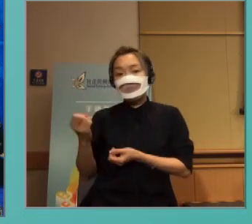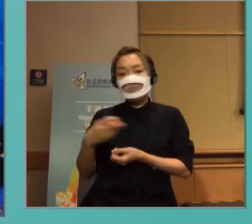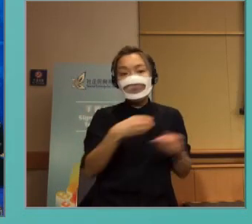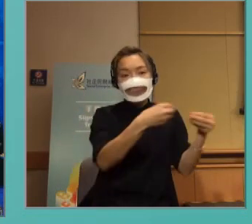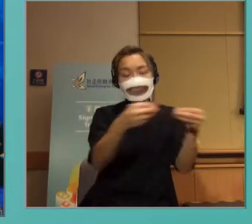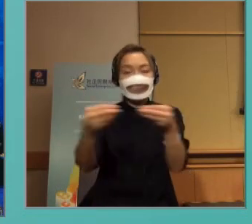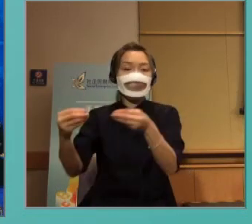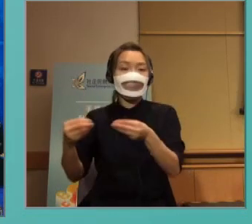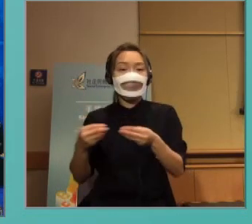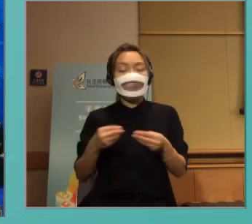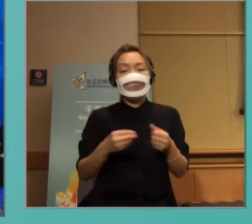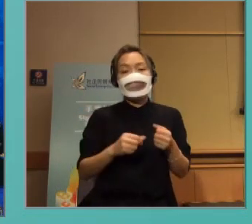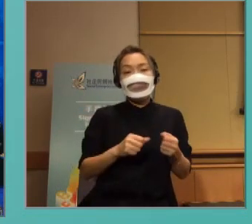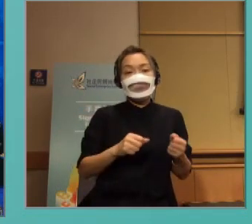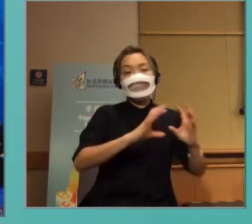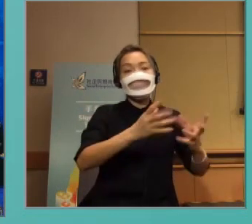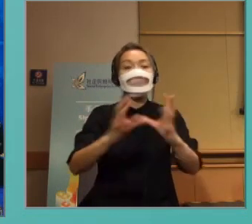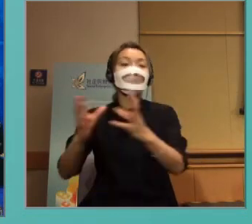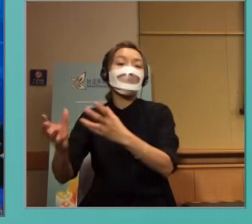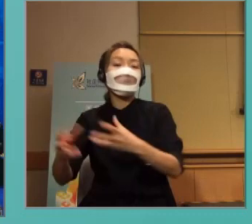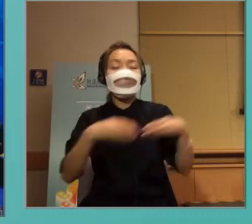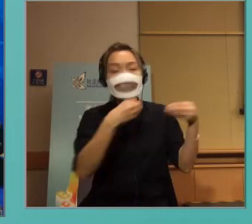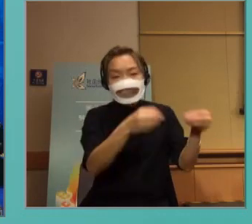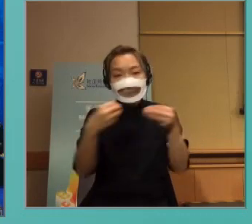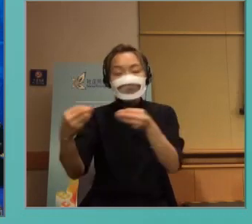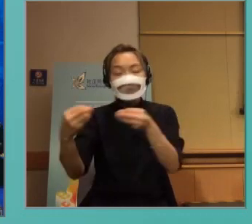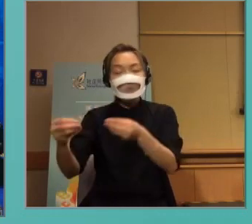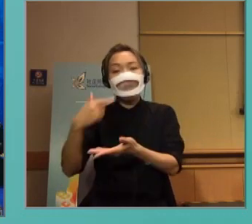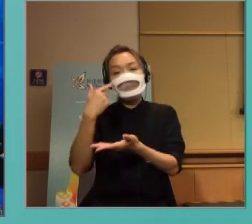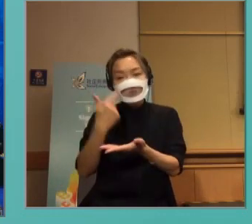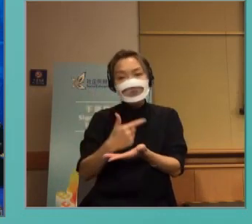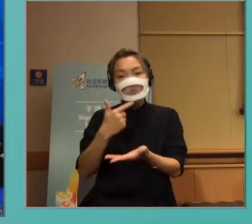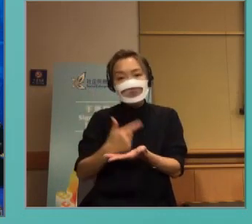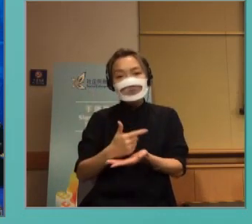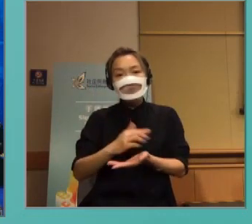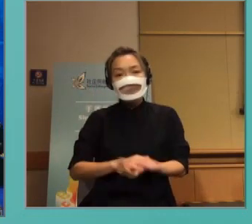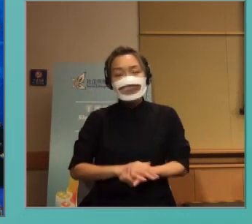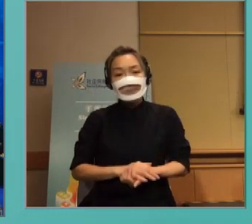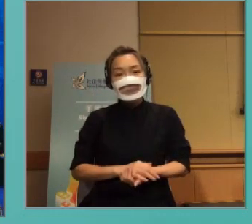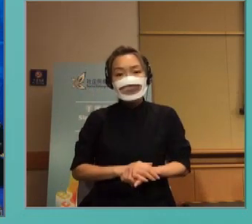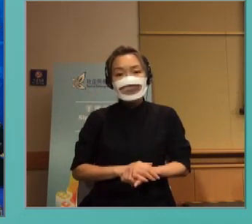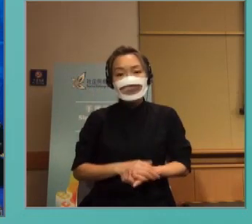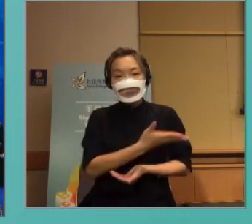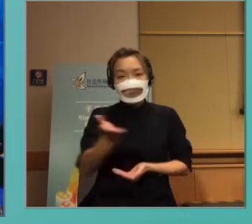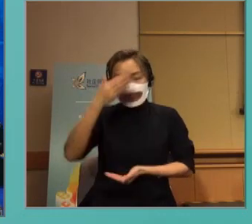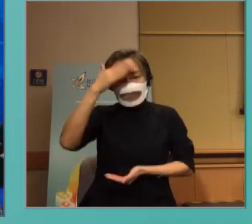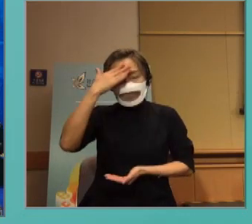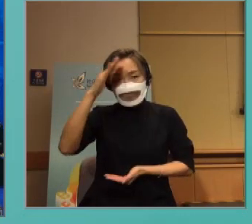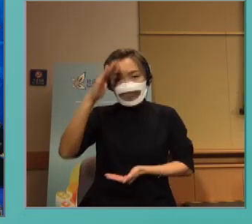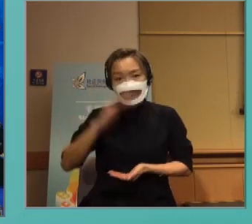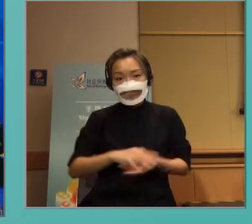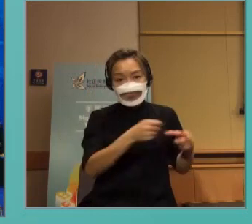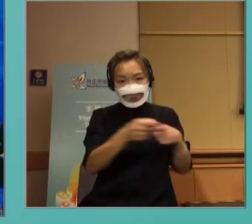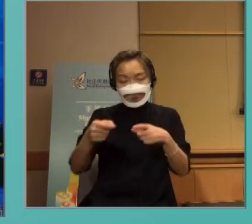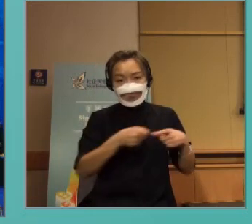keys, educating them into understanding what is the industry, what's the potential of the technology. Of course, we do have, for those of